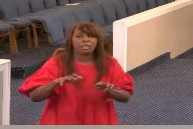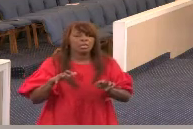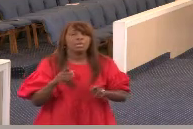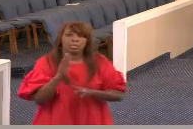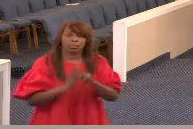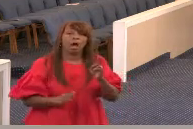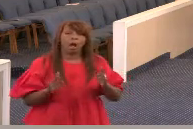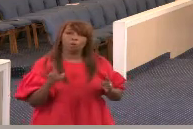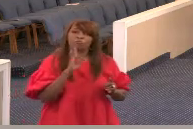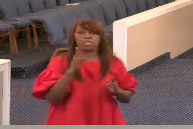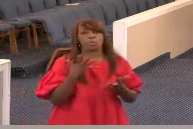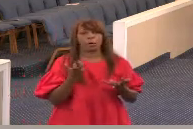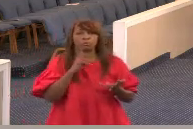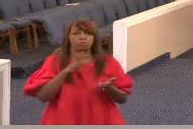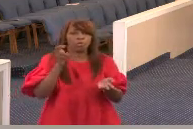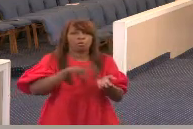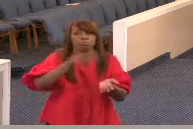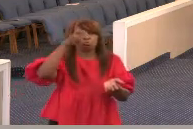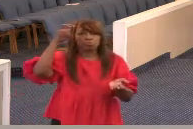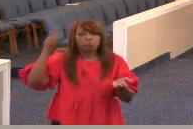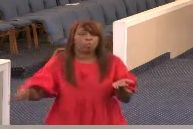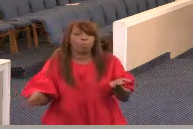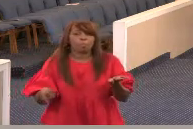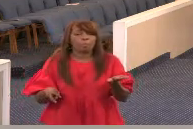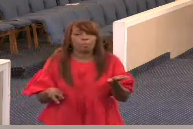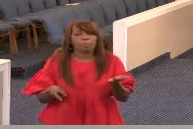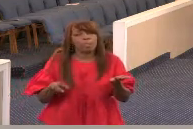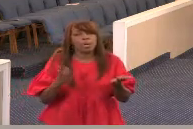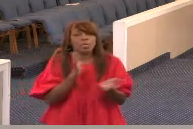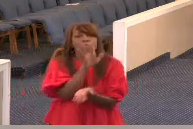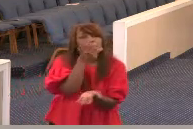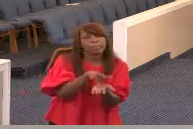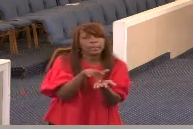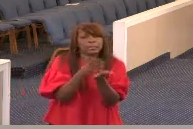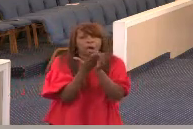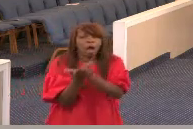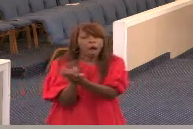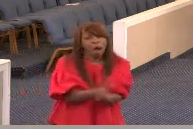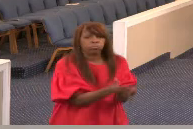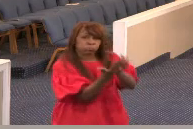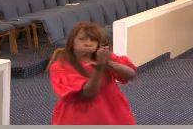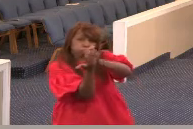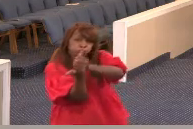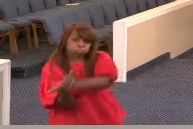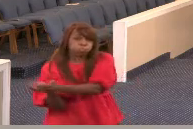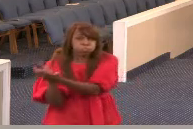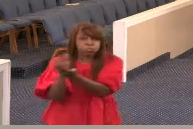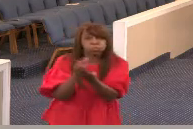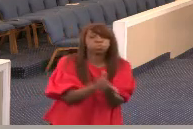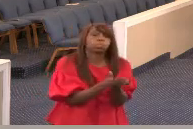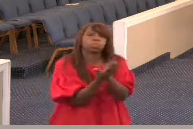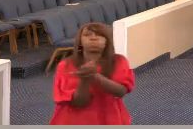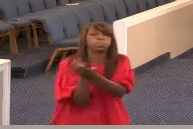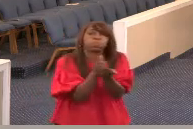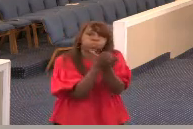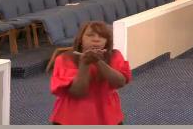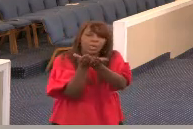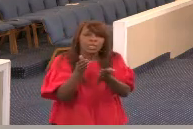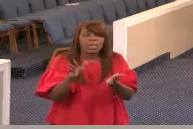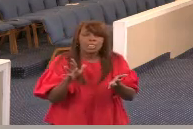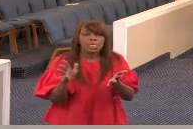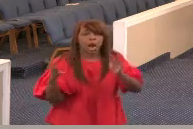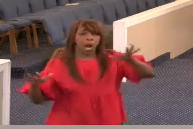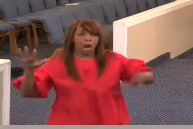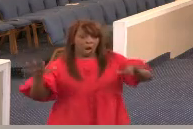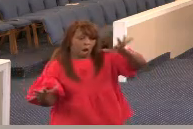were about to just throw in the towel, and in the midst of being tossed to and fro, in the midst of